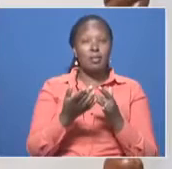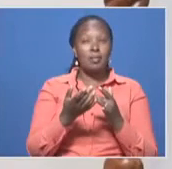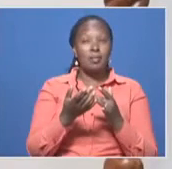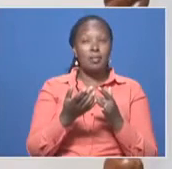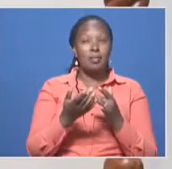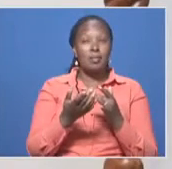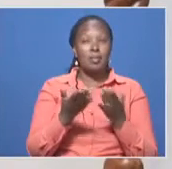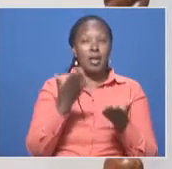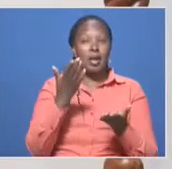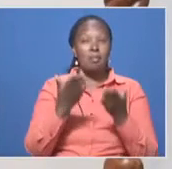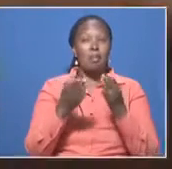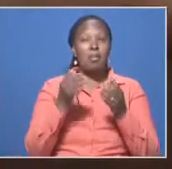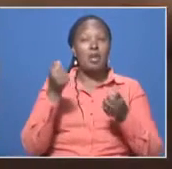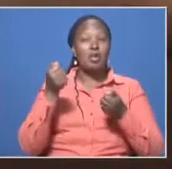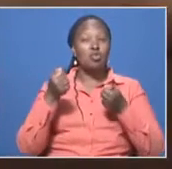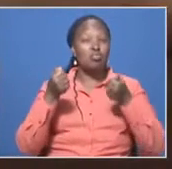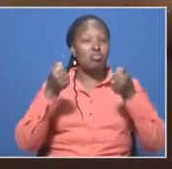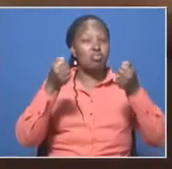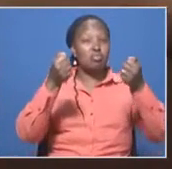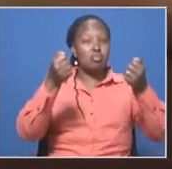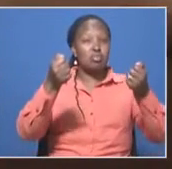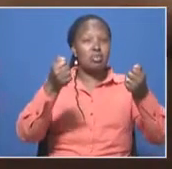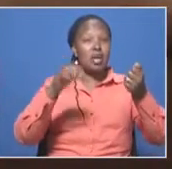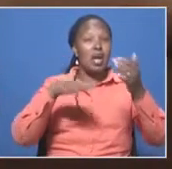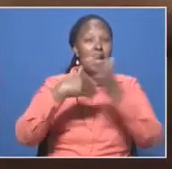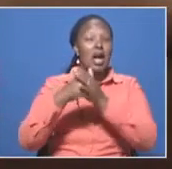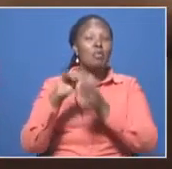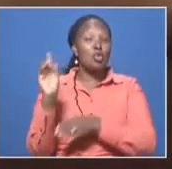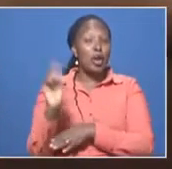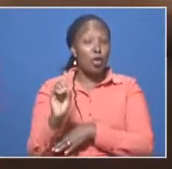either to drive to Nairobi,